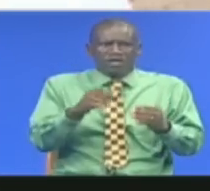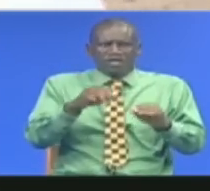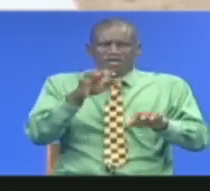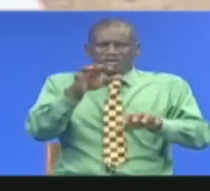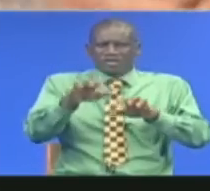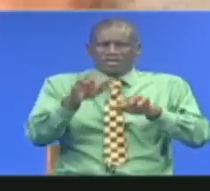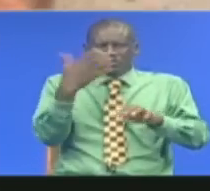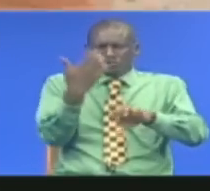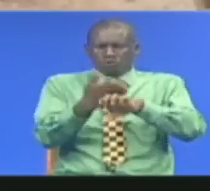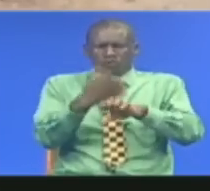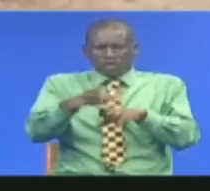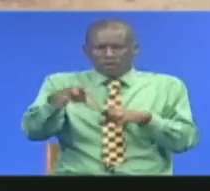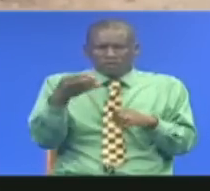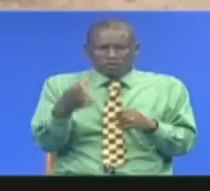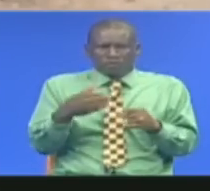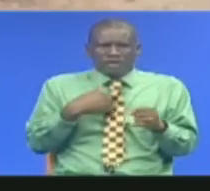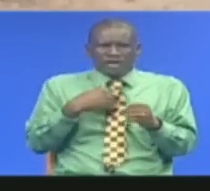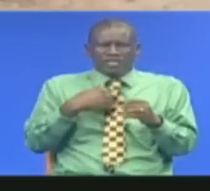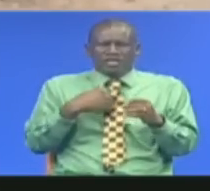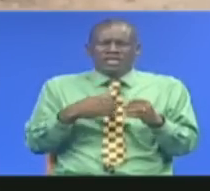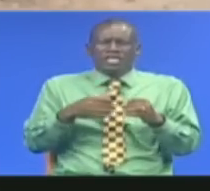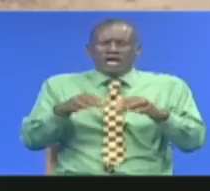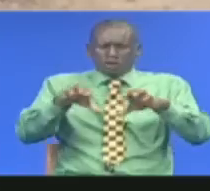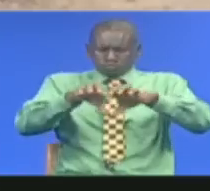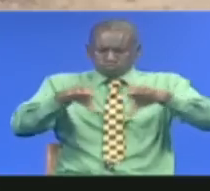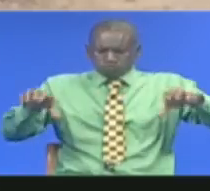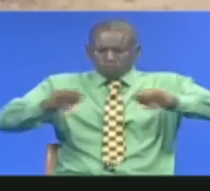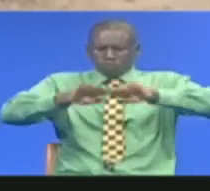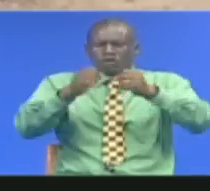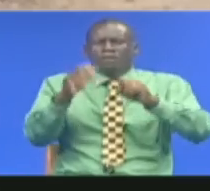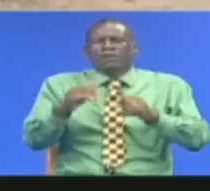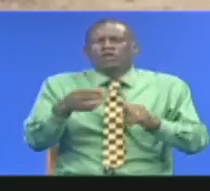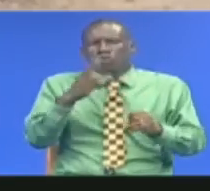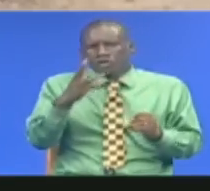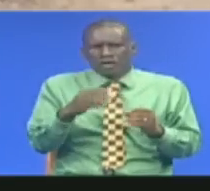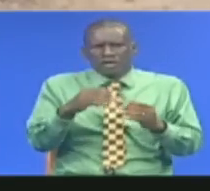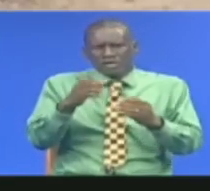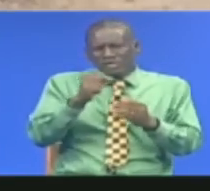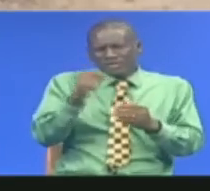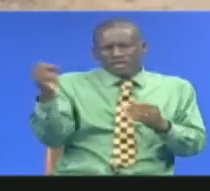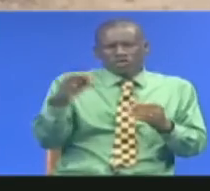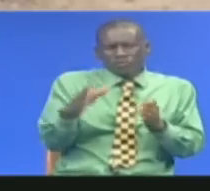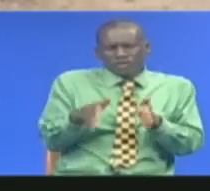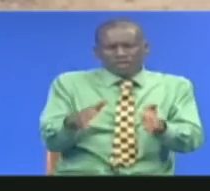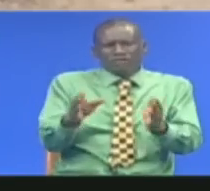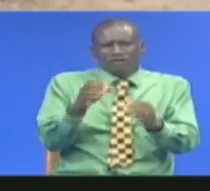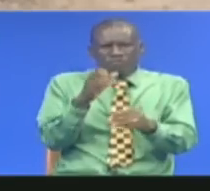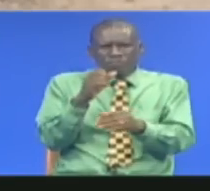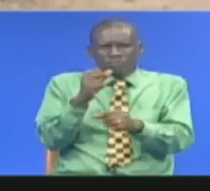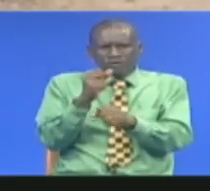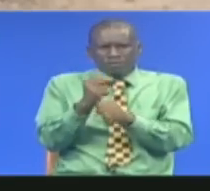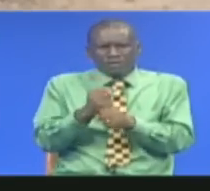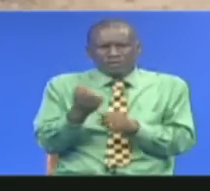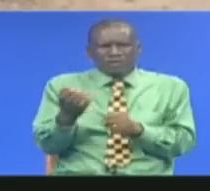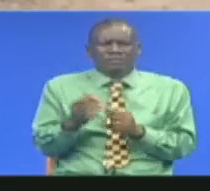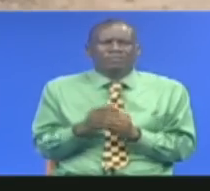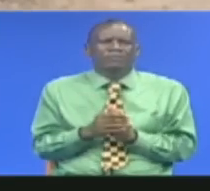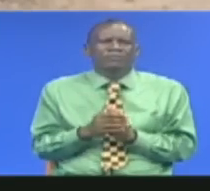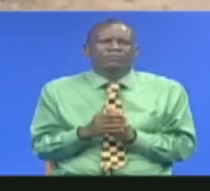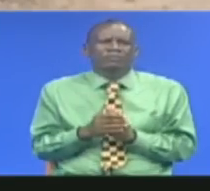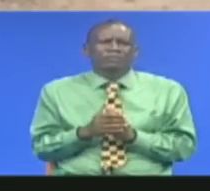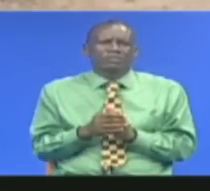mtaro ulikuwa umetobolewa na maji. Kado ya hii barabara inatengenezwa kutoka Berefi kutoka mpaka Kiawara.